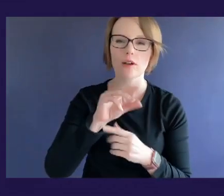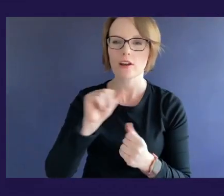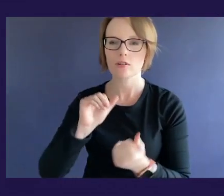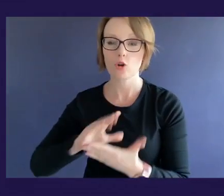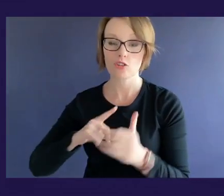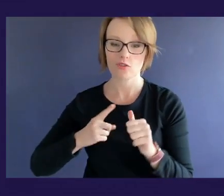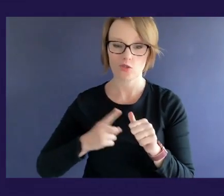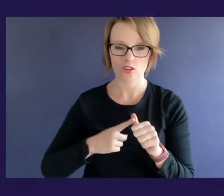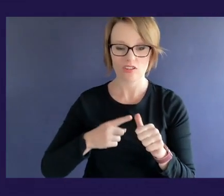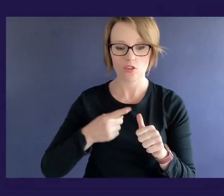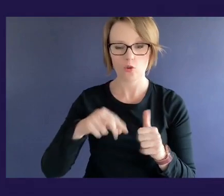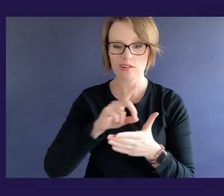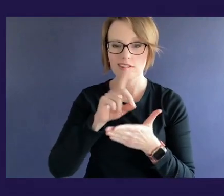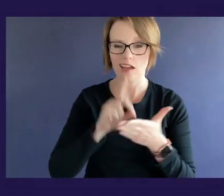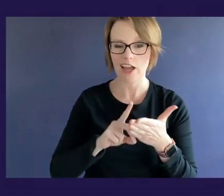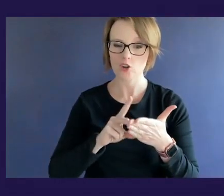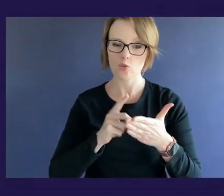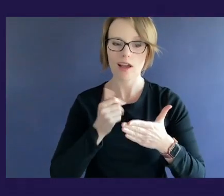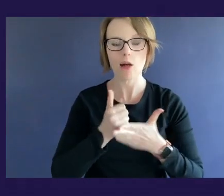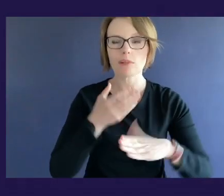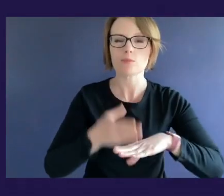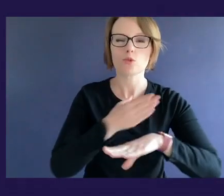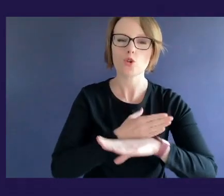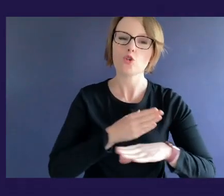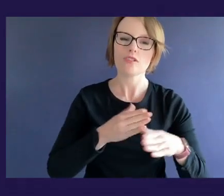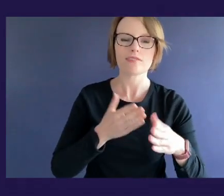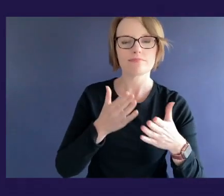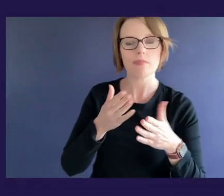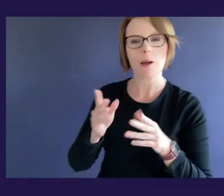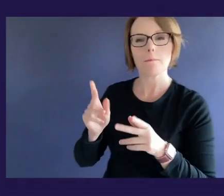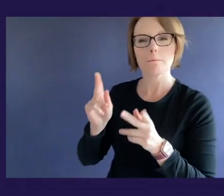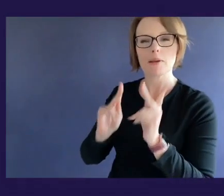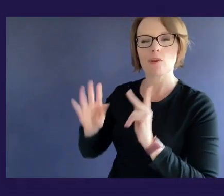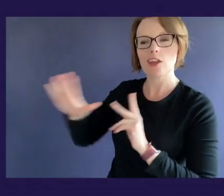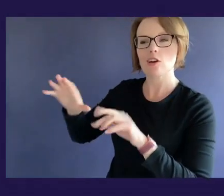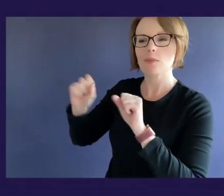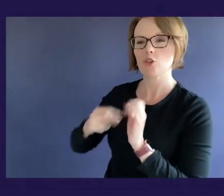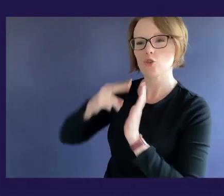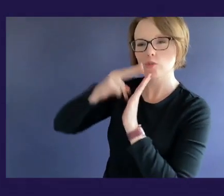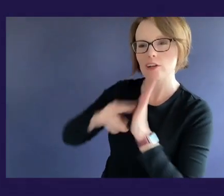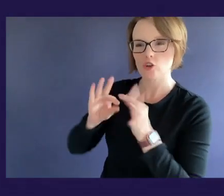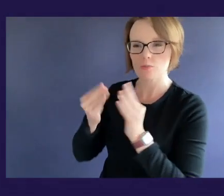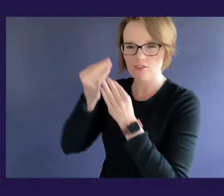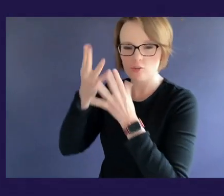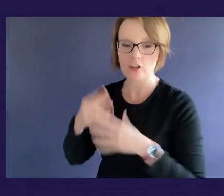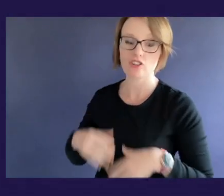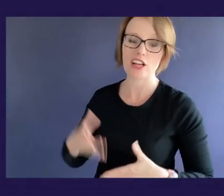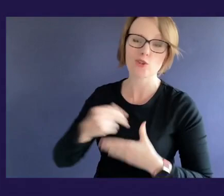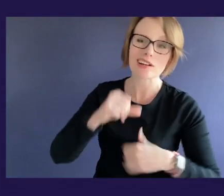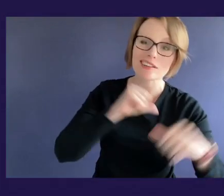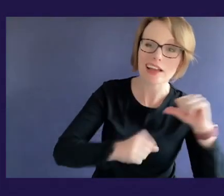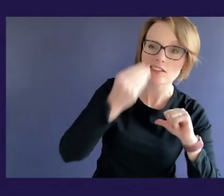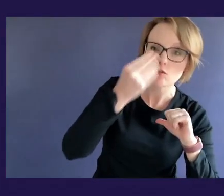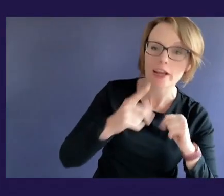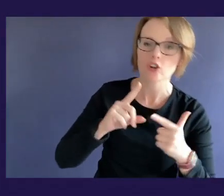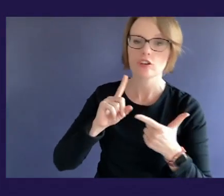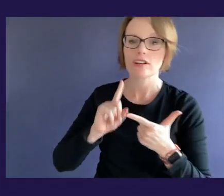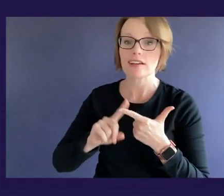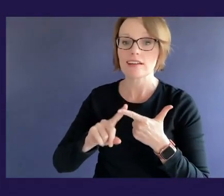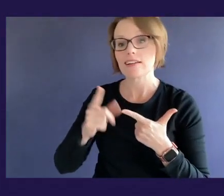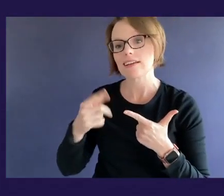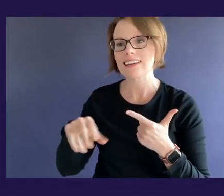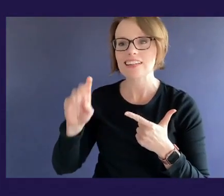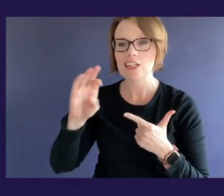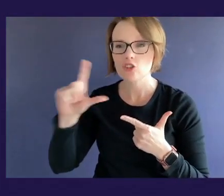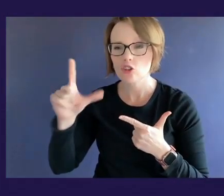enhance information literacy, including science or health literacy, digital or media literacy, as well as